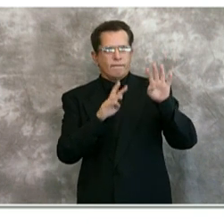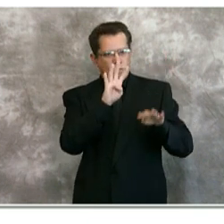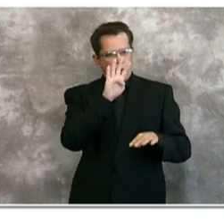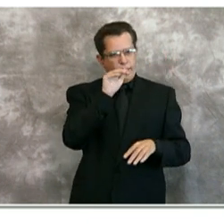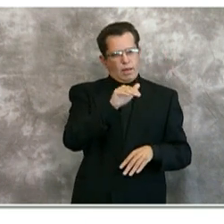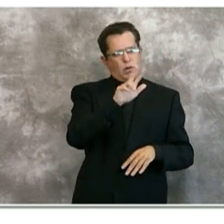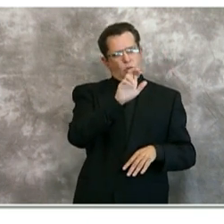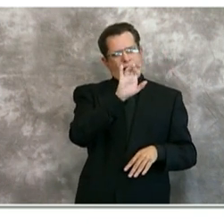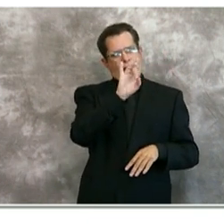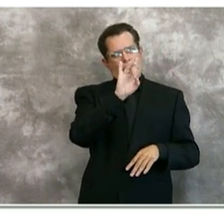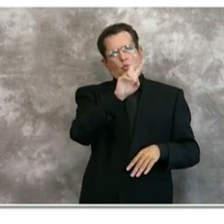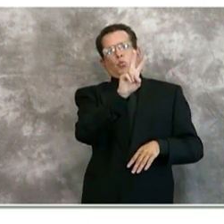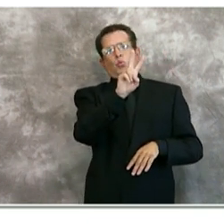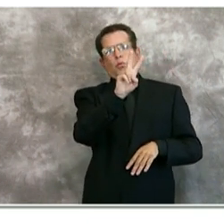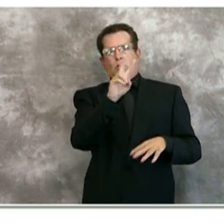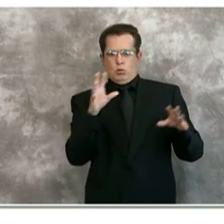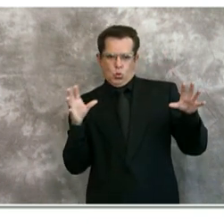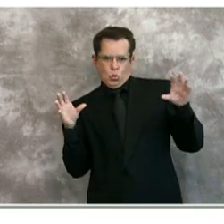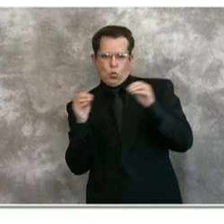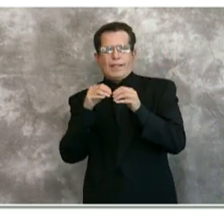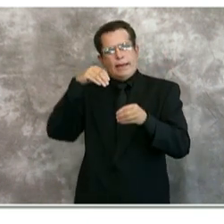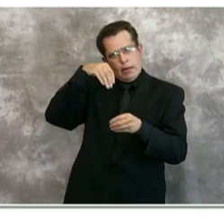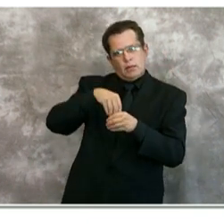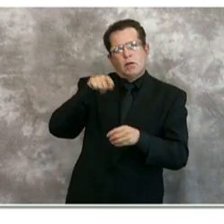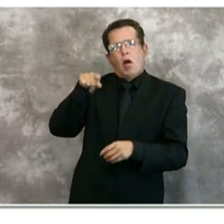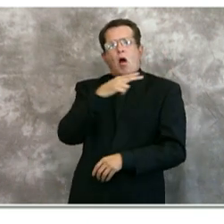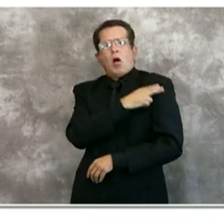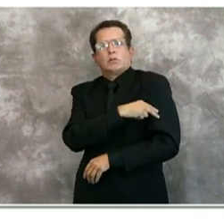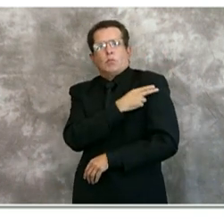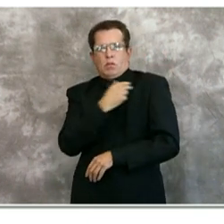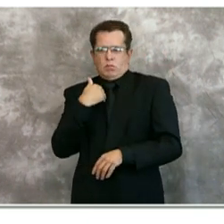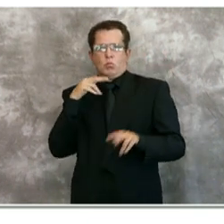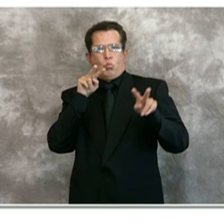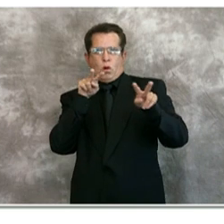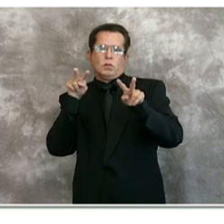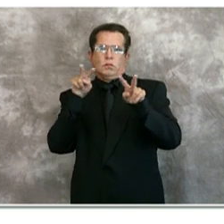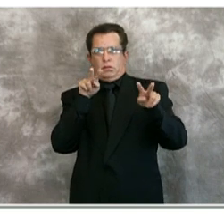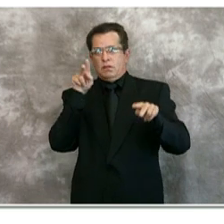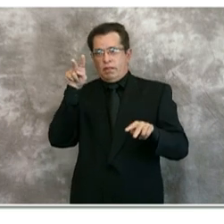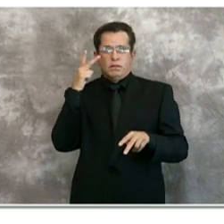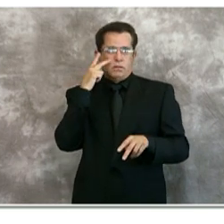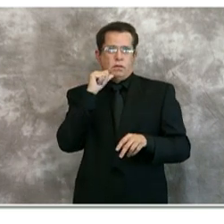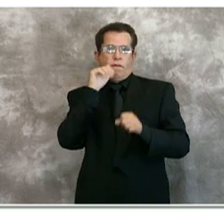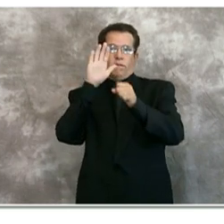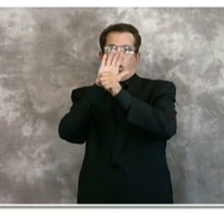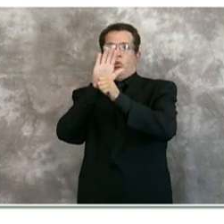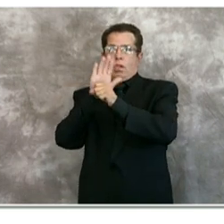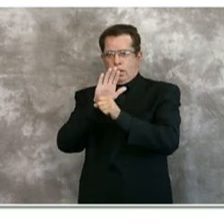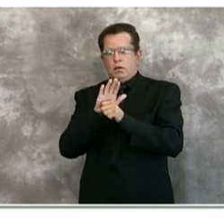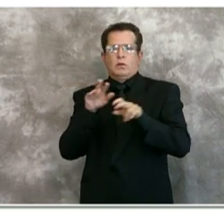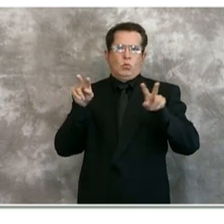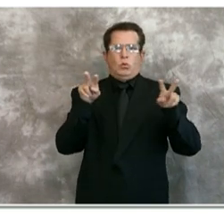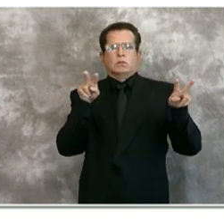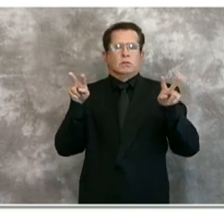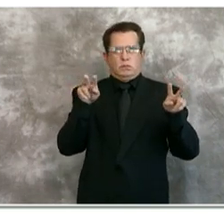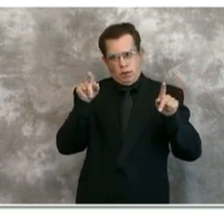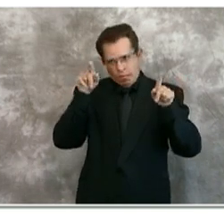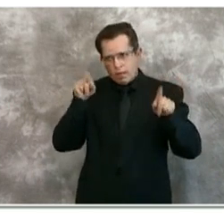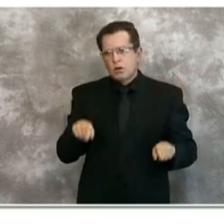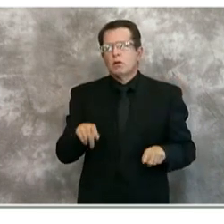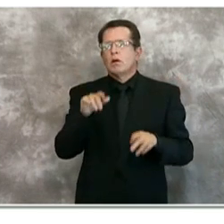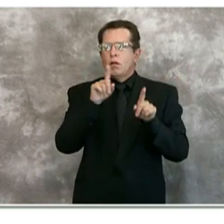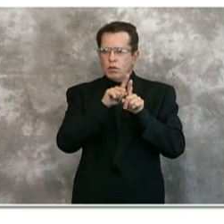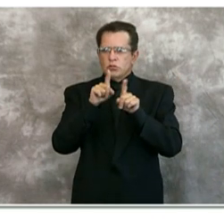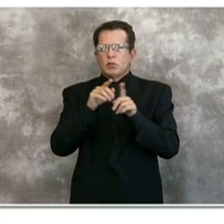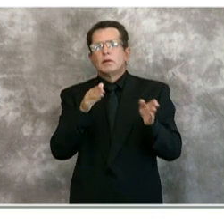4,382, just a little bit up from where we were yesterday, a little bit down from where we were the day before, holding relatively stable. And then the final chart is